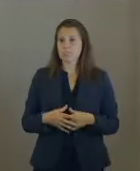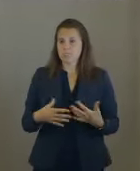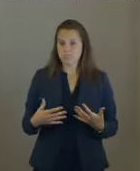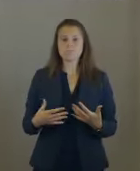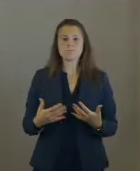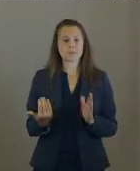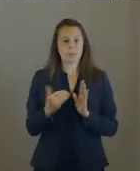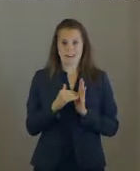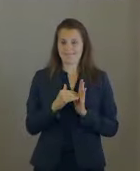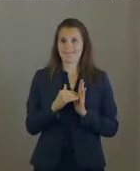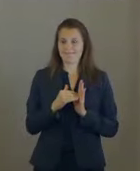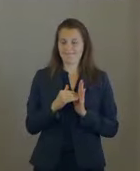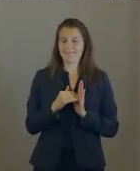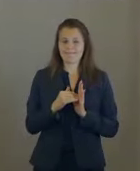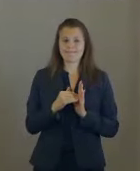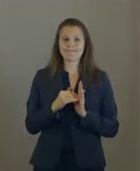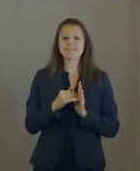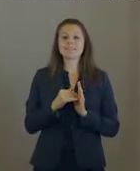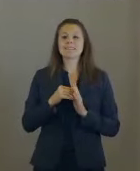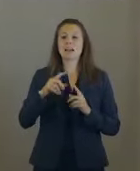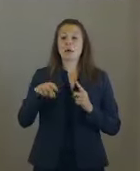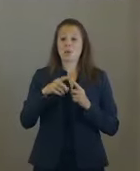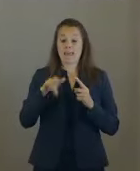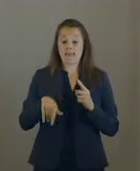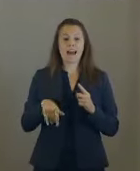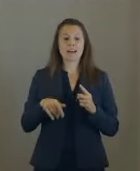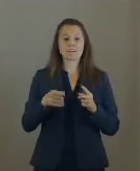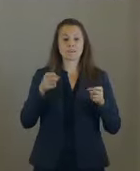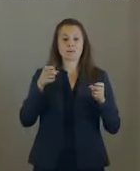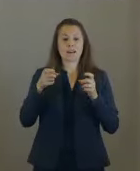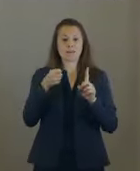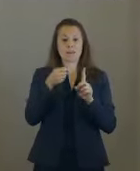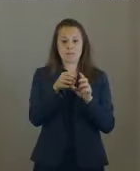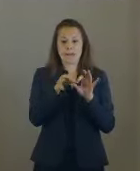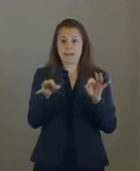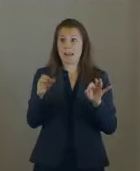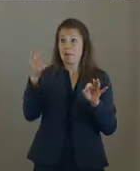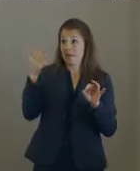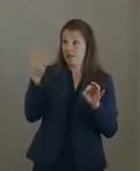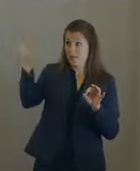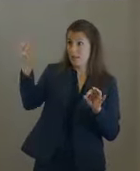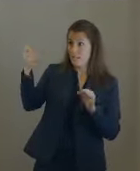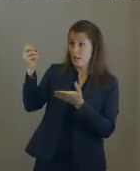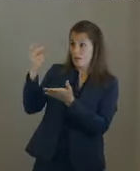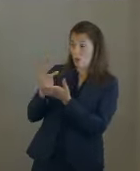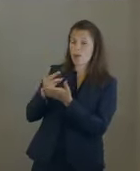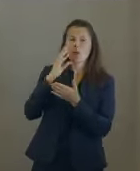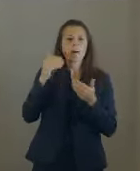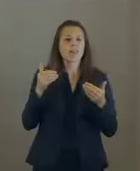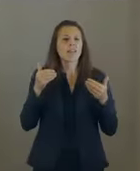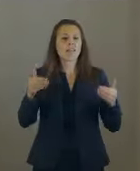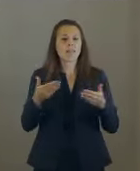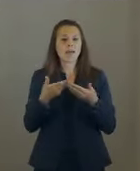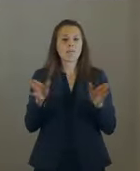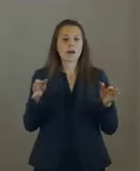So again, once the regulatory impact statement is approved, we'll move forward with the public hearing as we